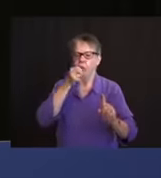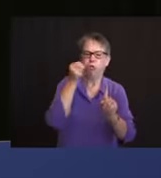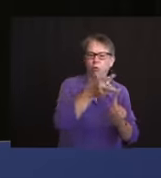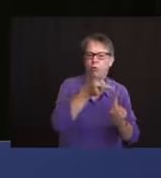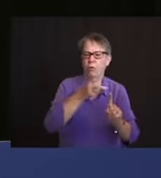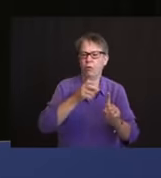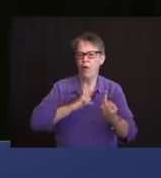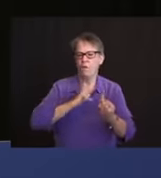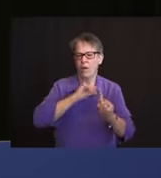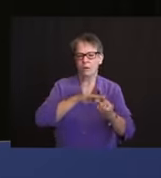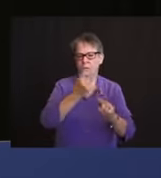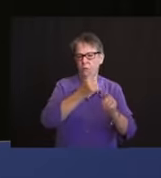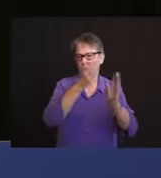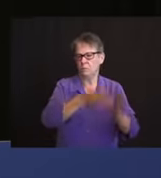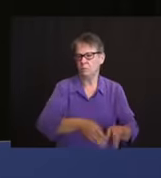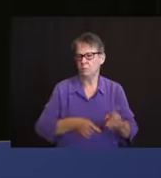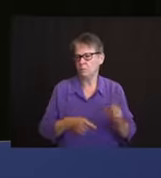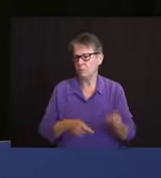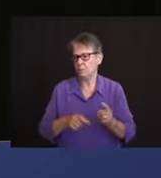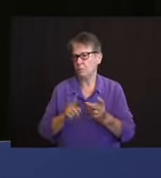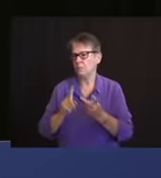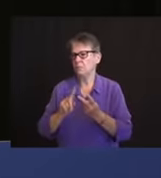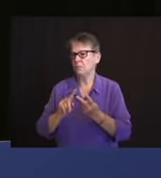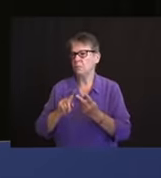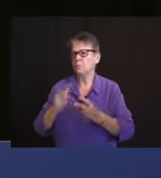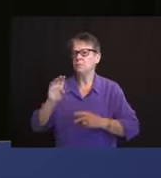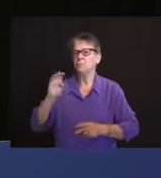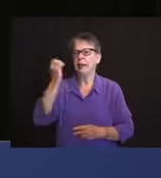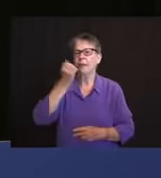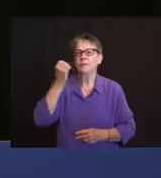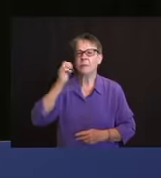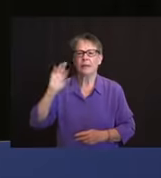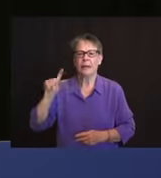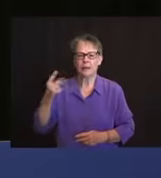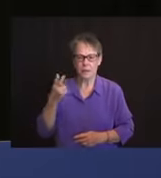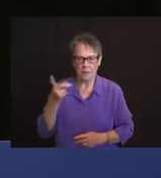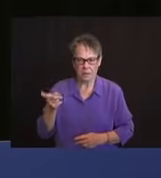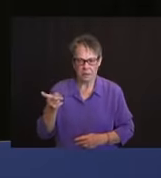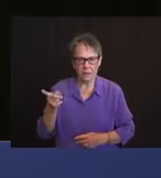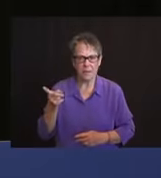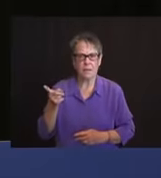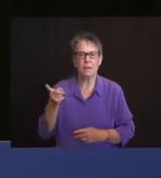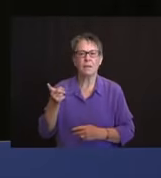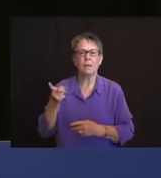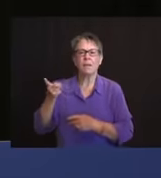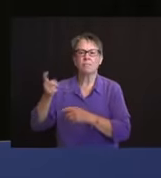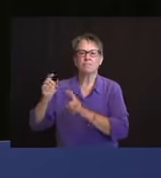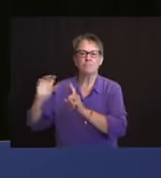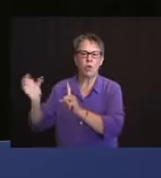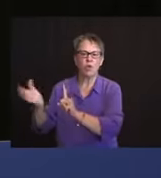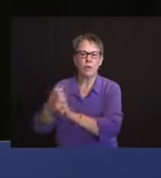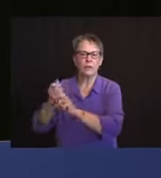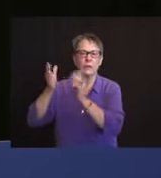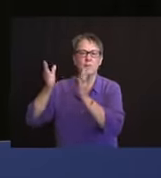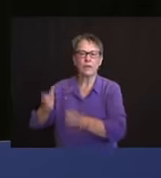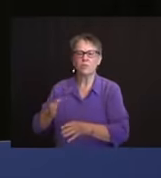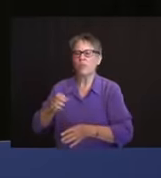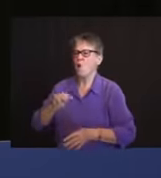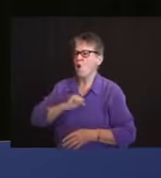Elizabeth, a subject who was arrested for being a fugitive from justice did the same thing, coughed on the officers while being